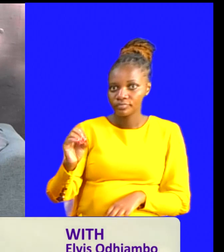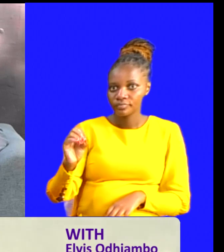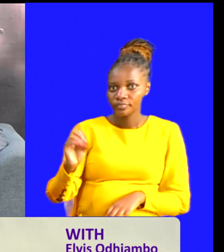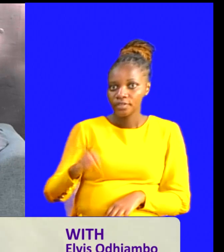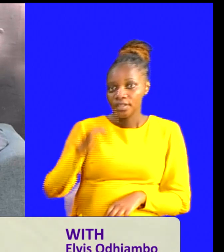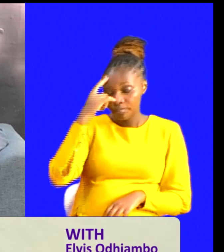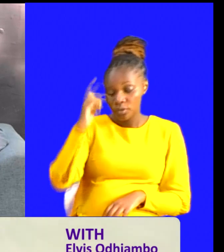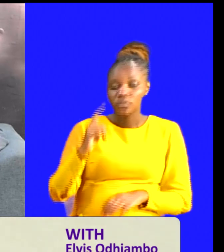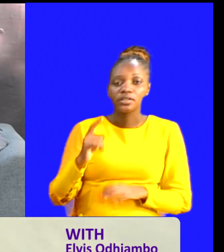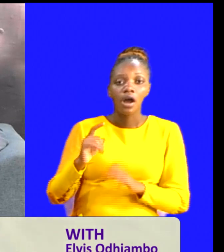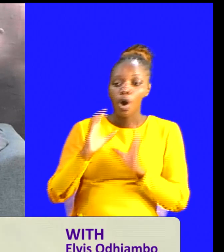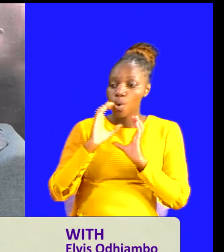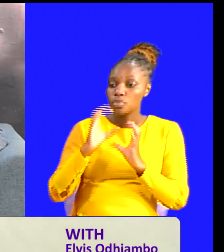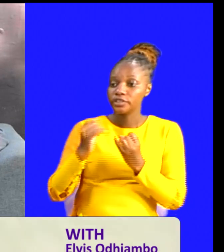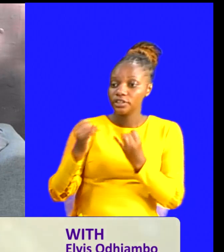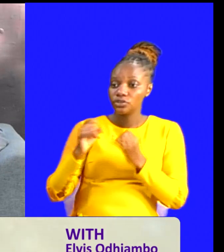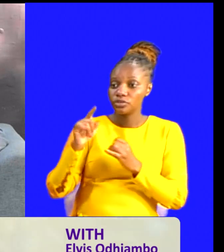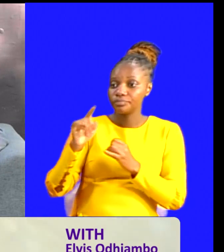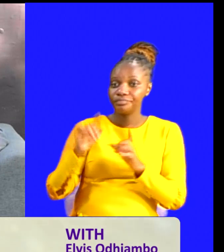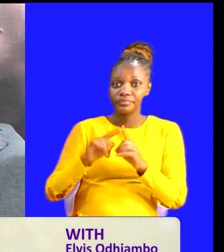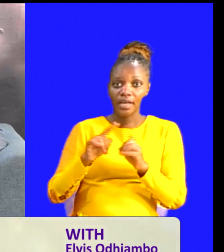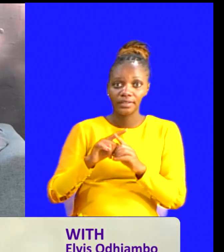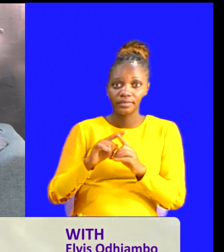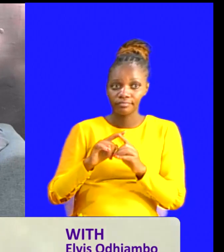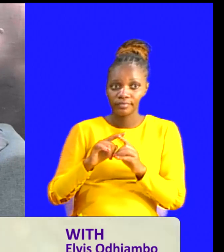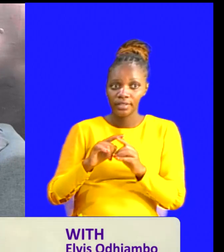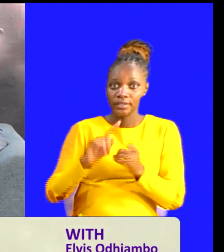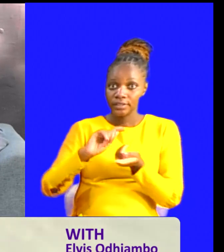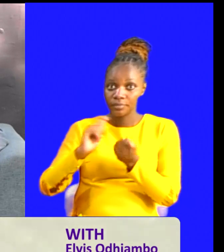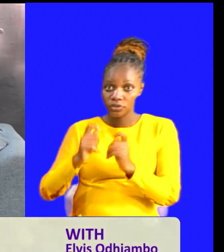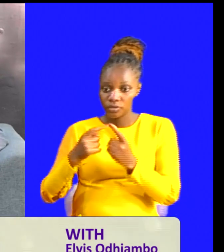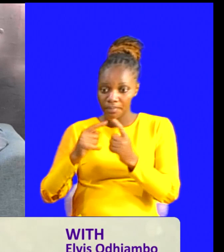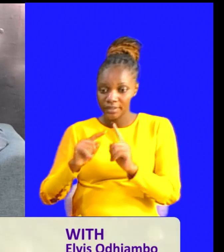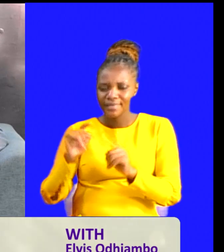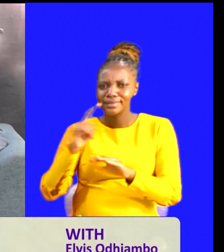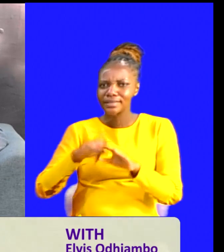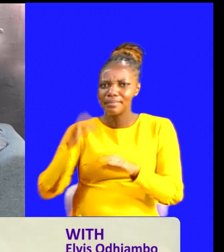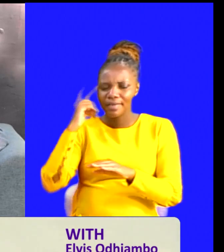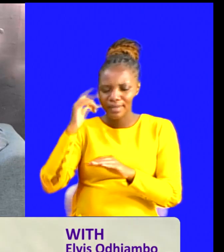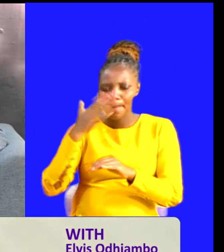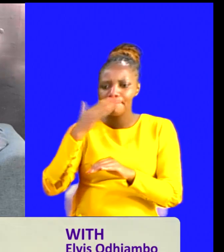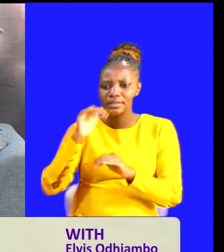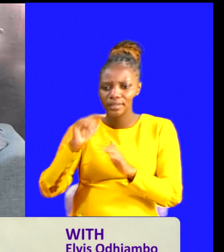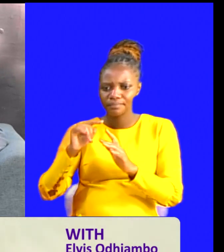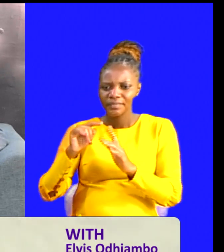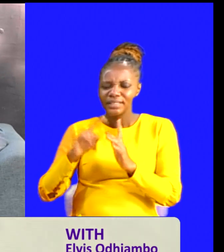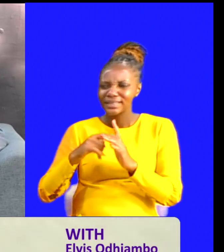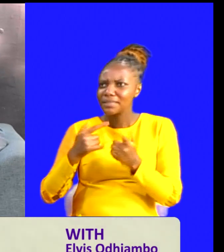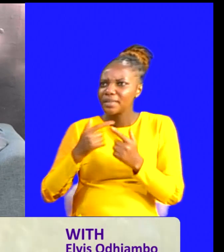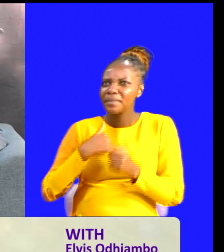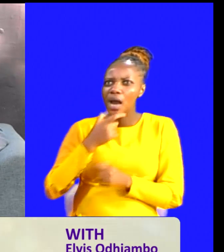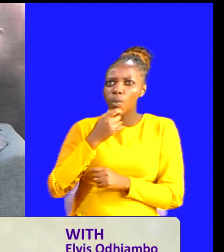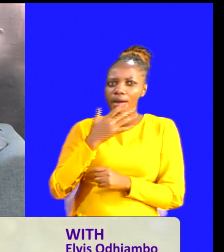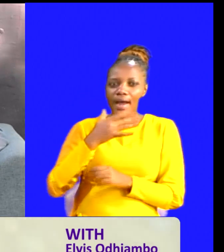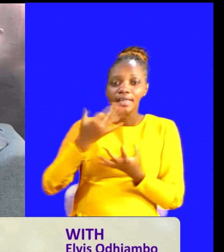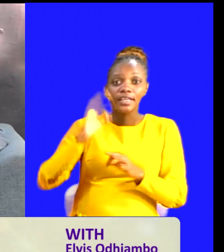as a substitute later on in the game of play. But then again, this time around, I think he should start. Then that, of course, it begs the question whether